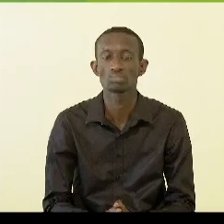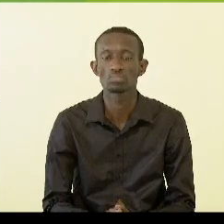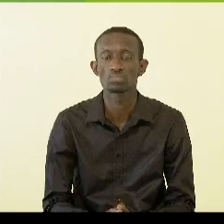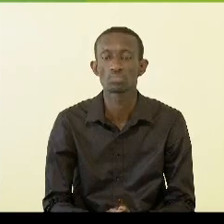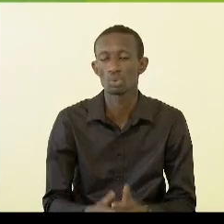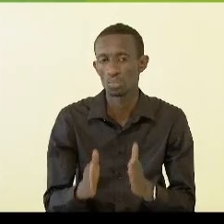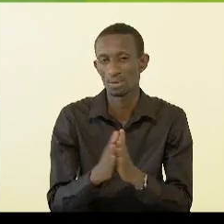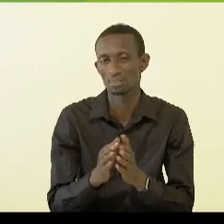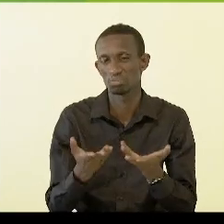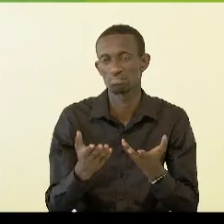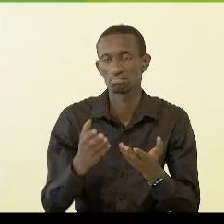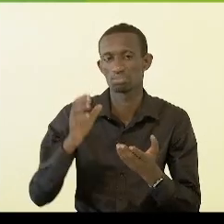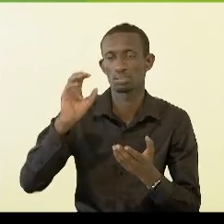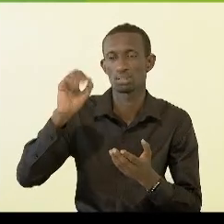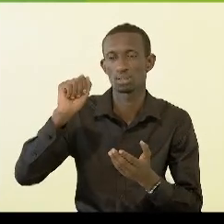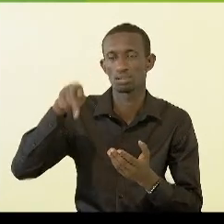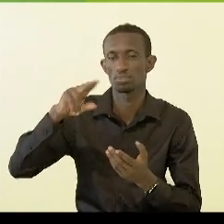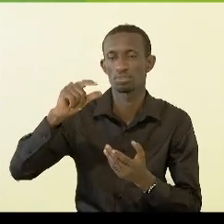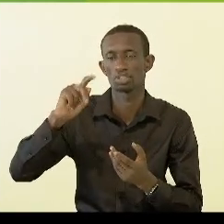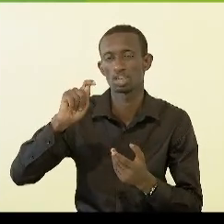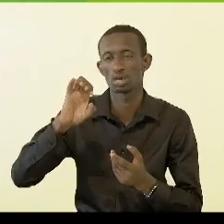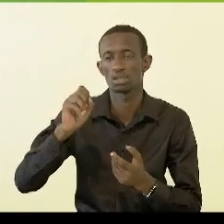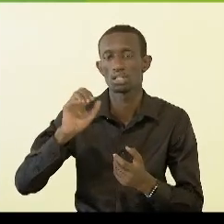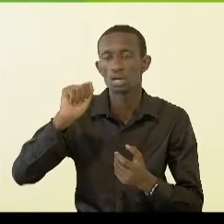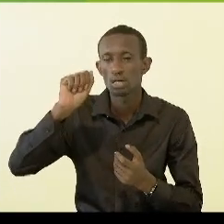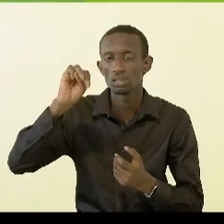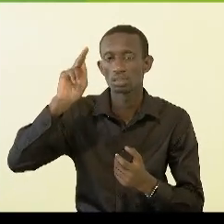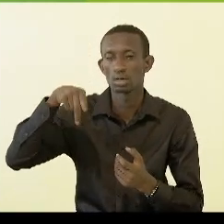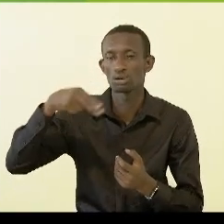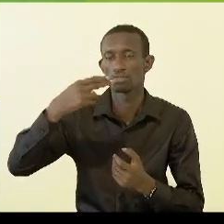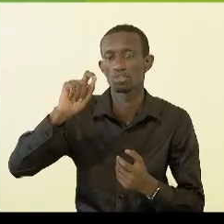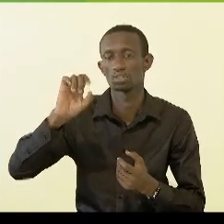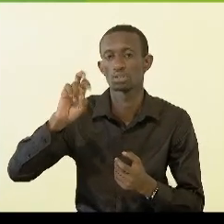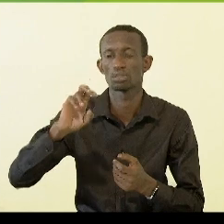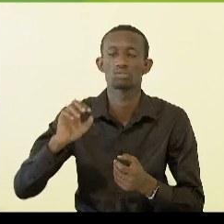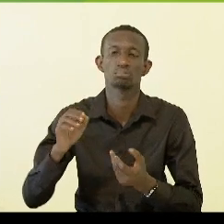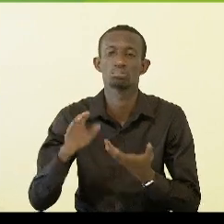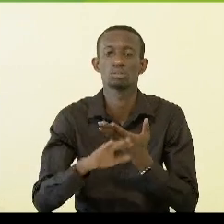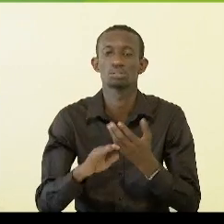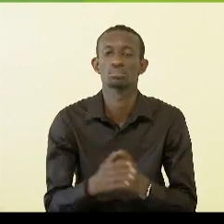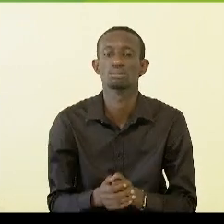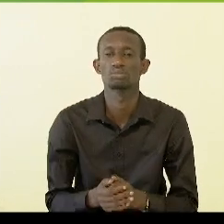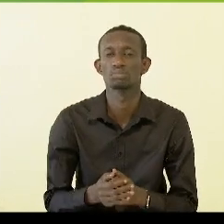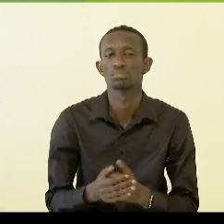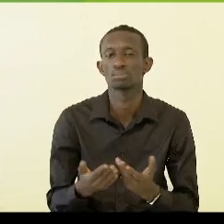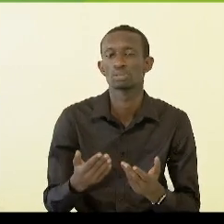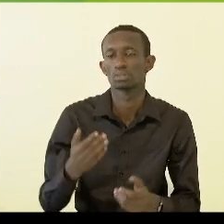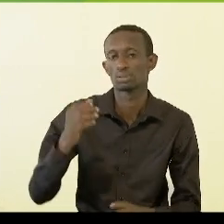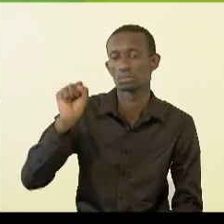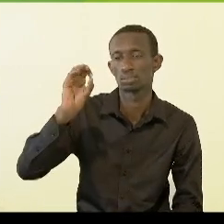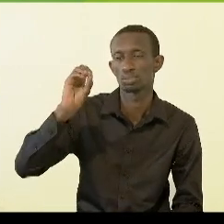amphoteric bases, react with sodium hydroxide to form those complexes. Sodium